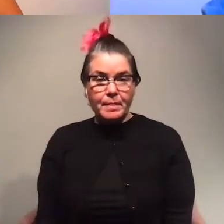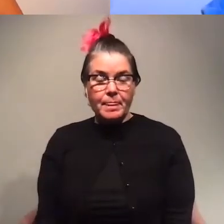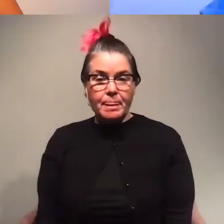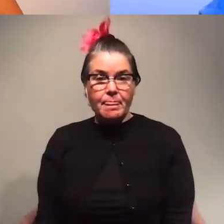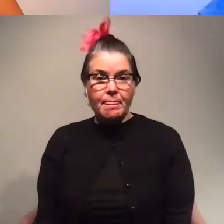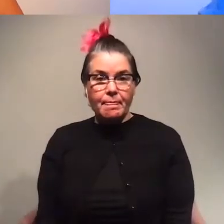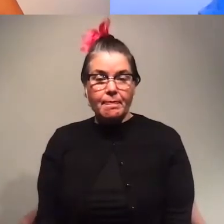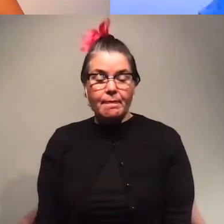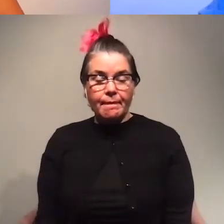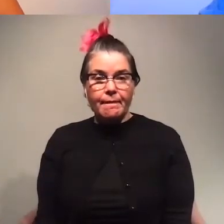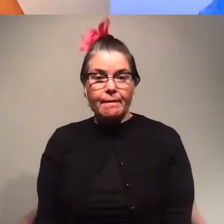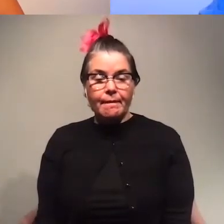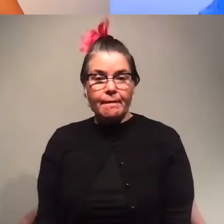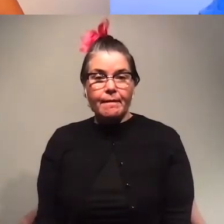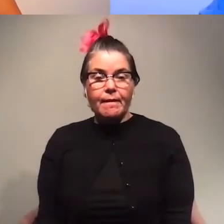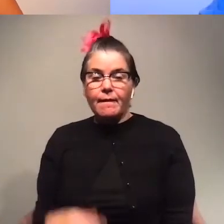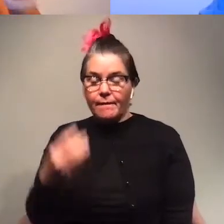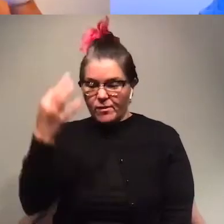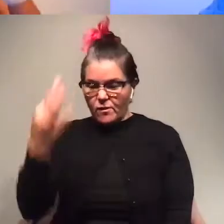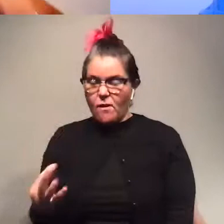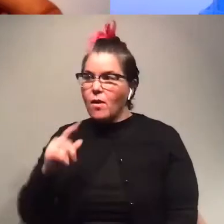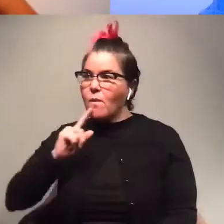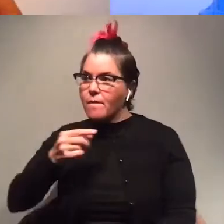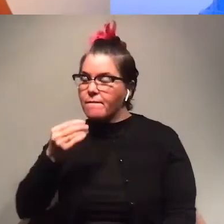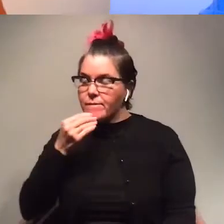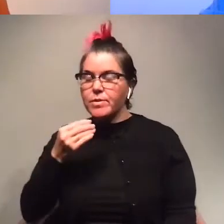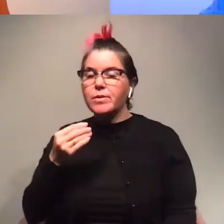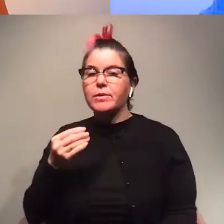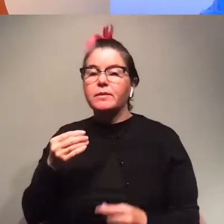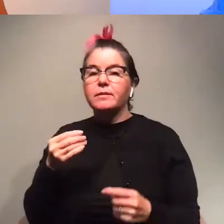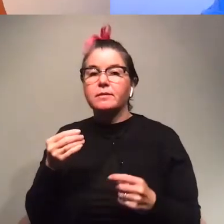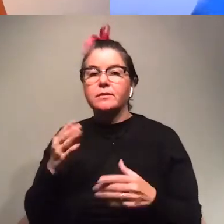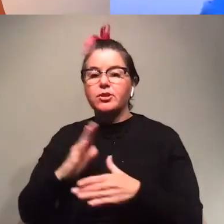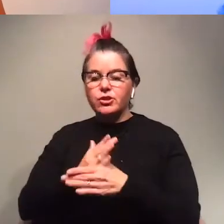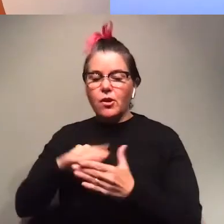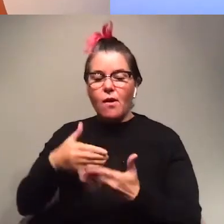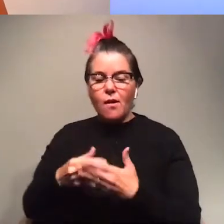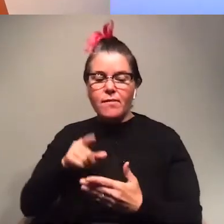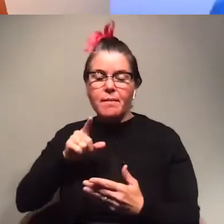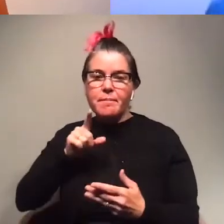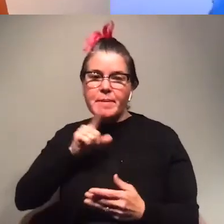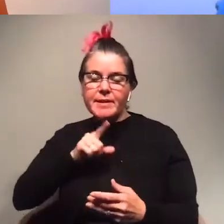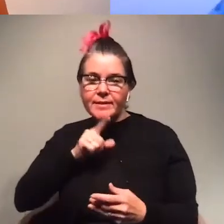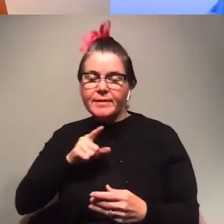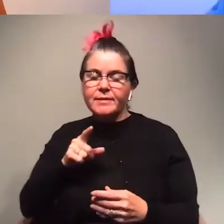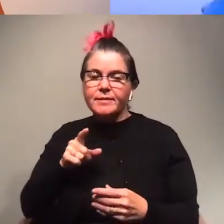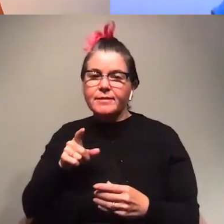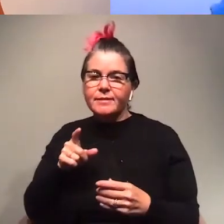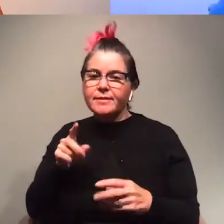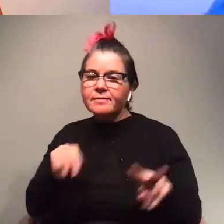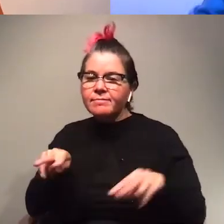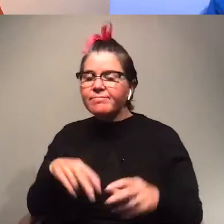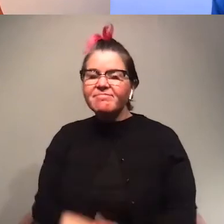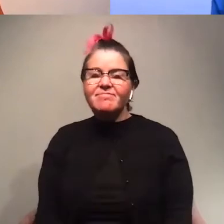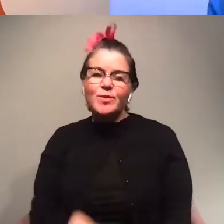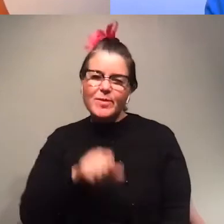Like every Friday, we'll all order takeout and we'll just share all of the plastic waste that we got. I love that.